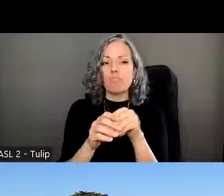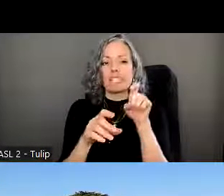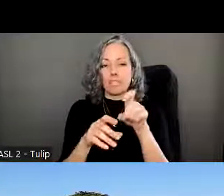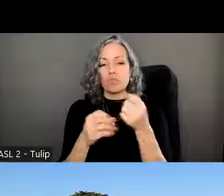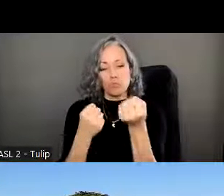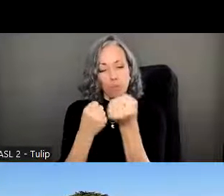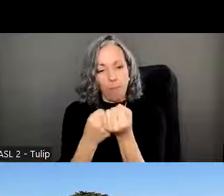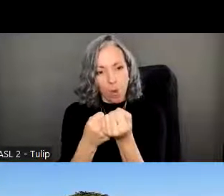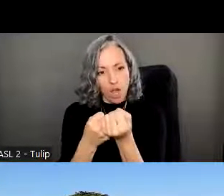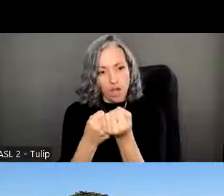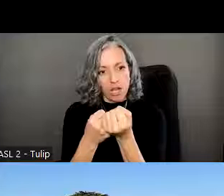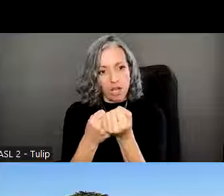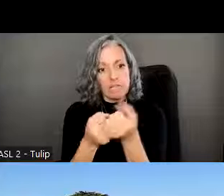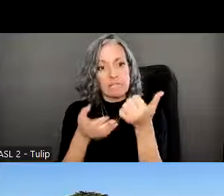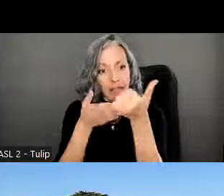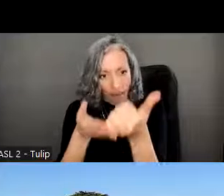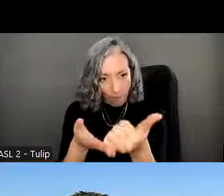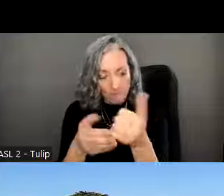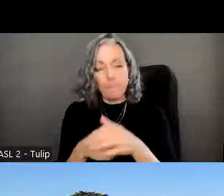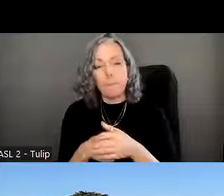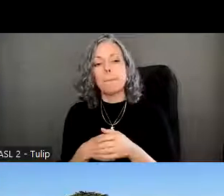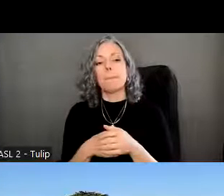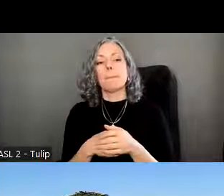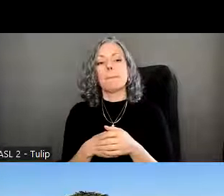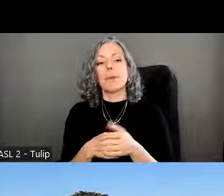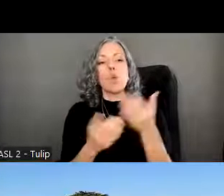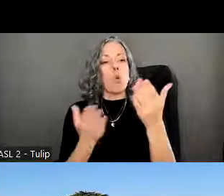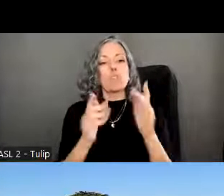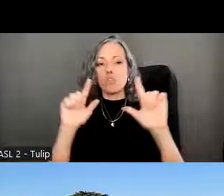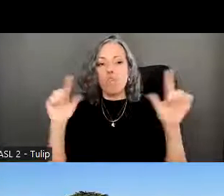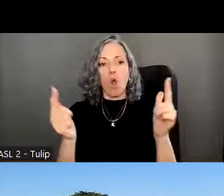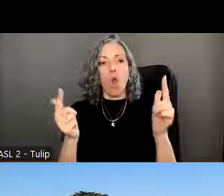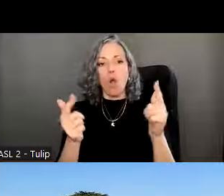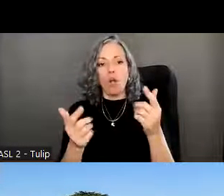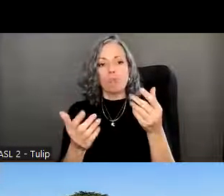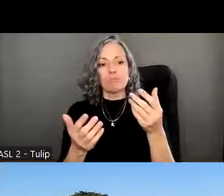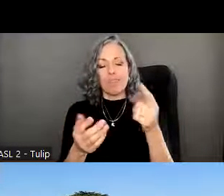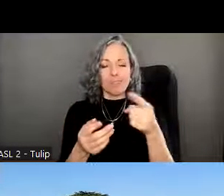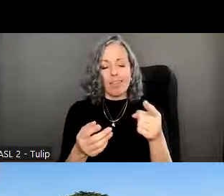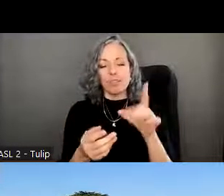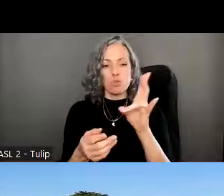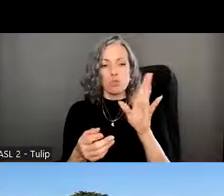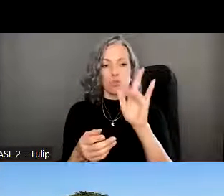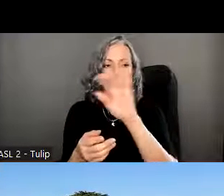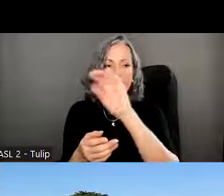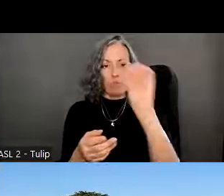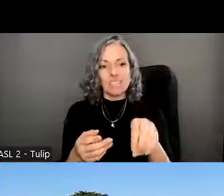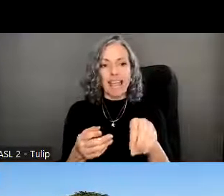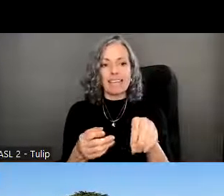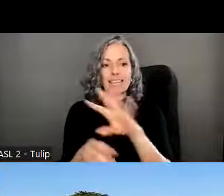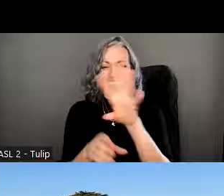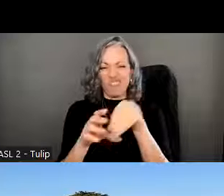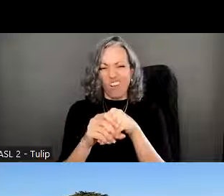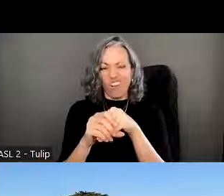in for support. We serve all income groups. About 25% roughly are those